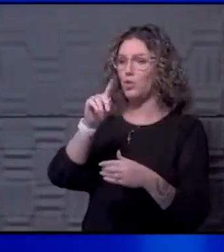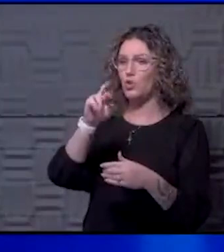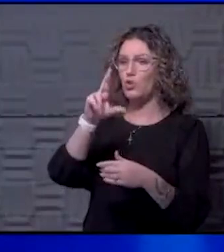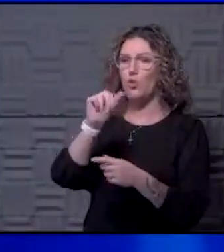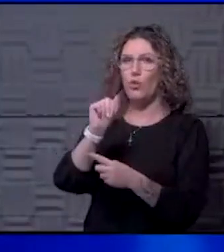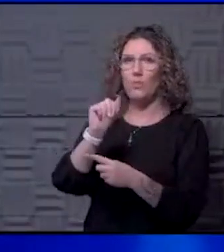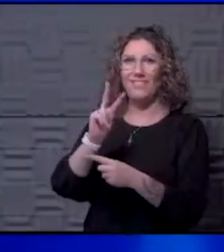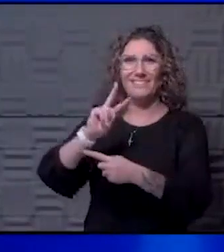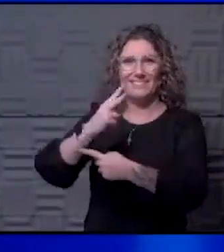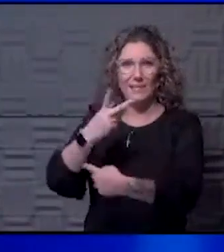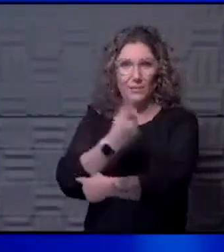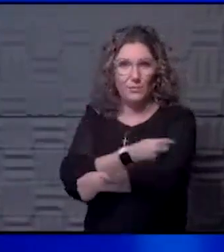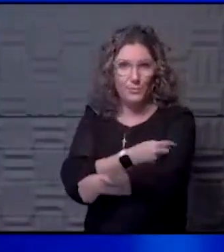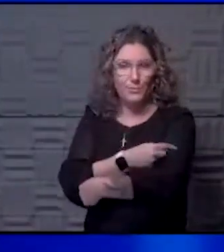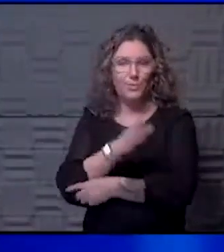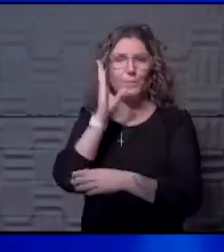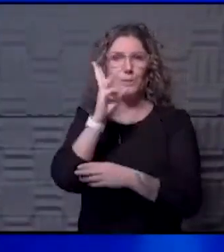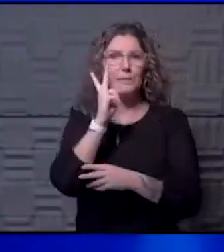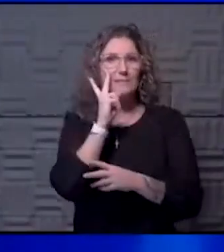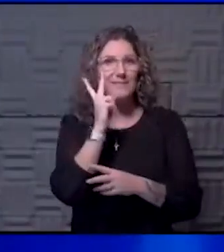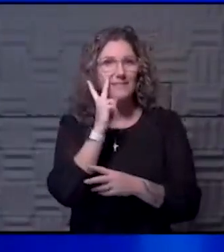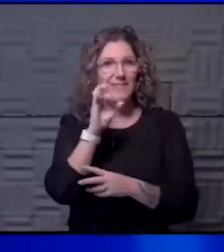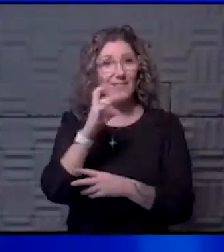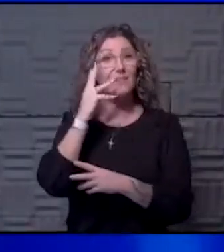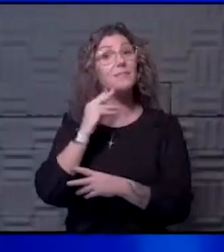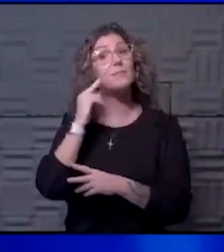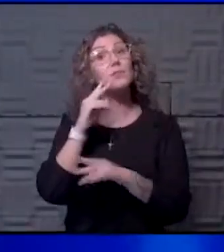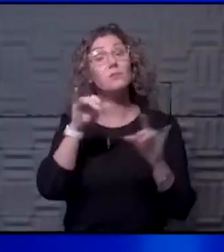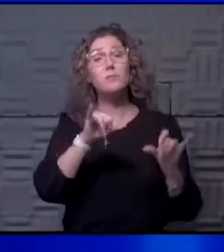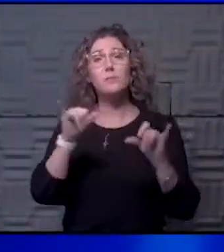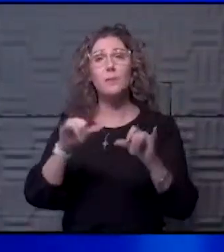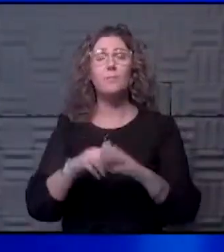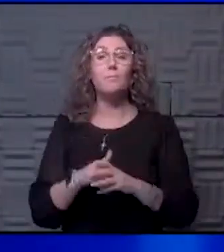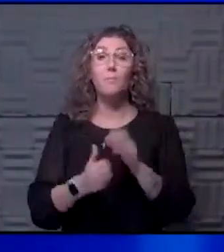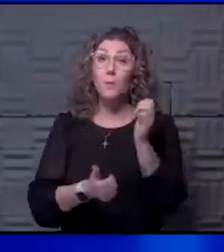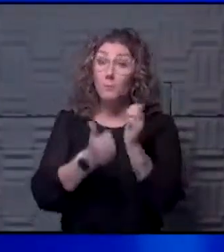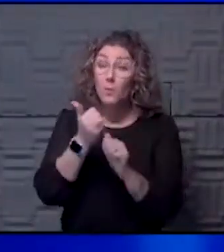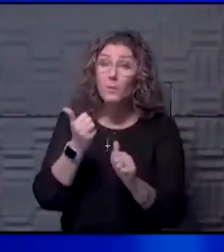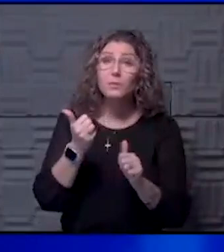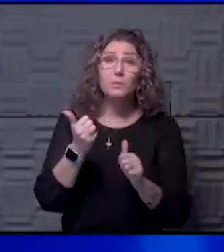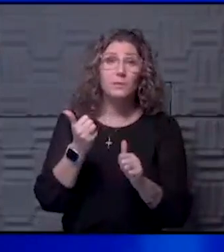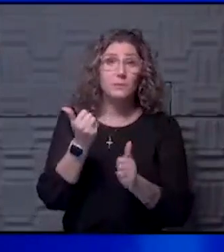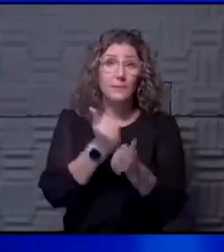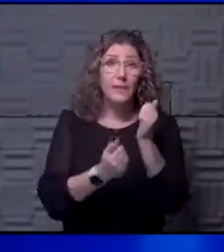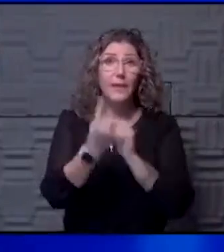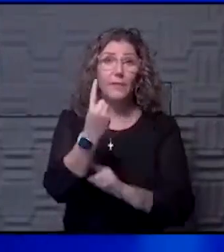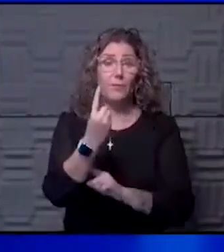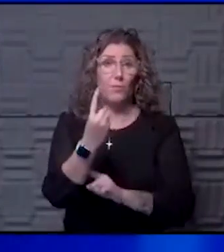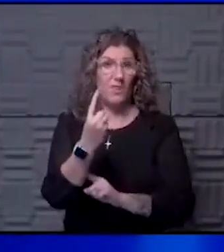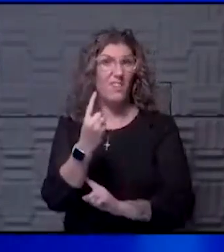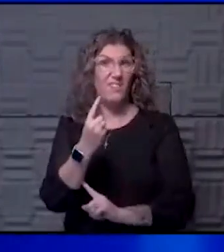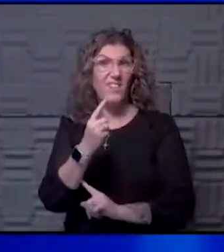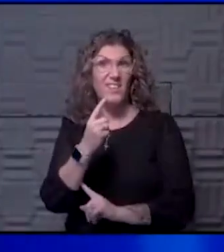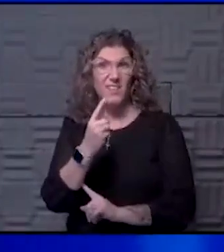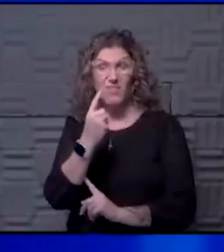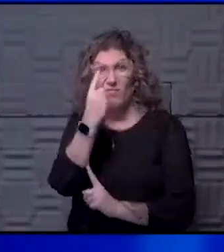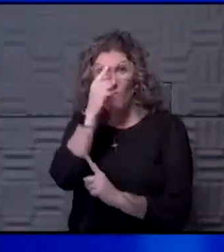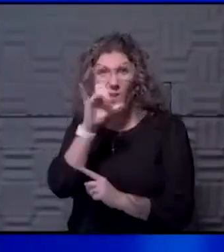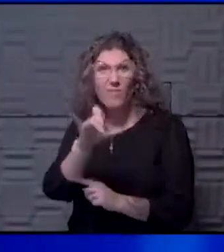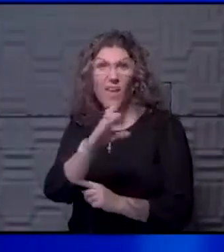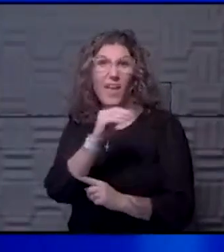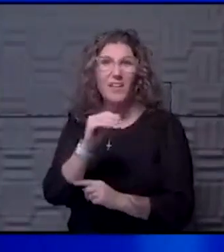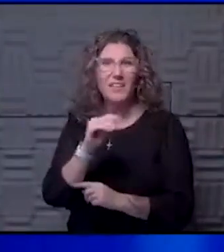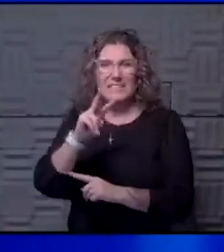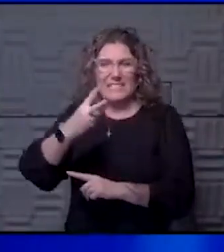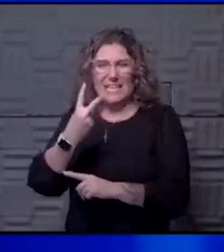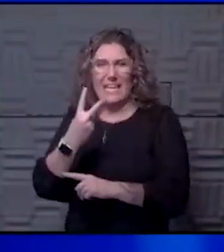dose. And so we'll see if that experience is the same. But for the most part, I think everyone has found it that way. Yeah, maybe the second dose just a little bit